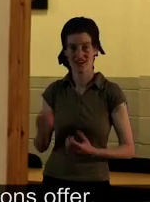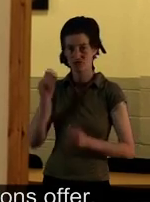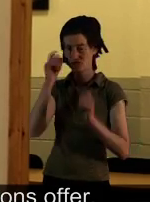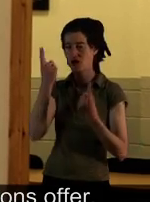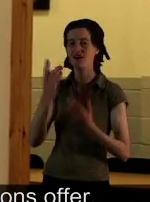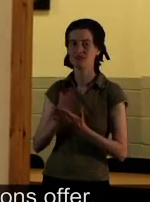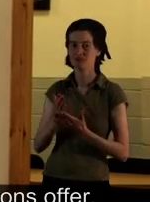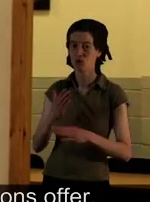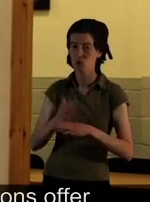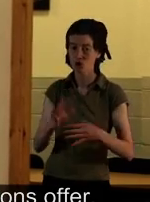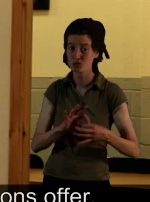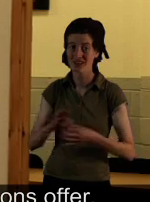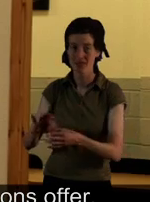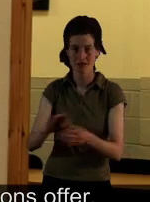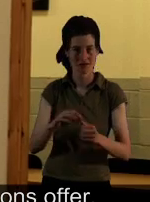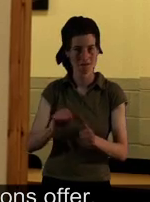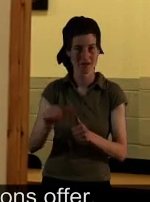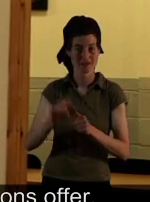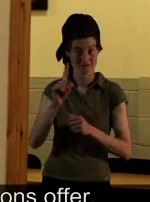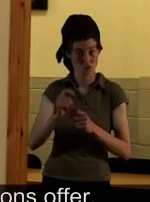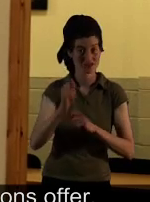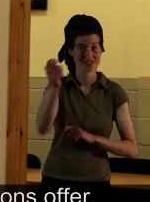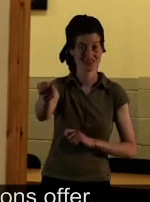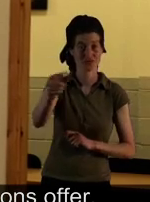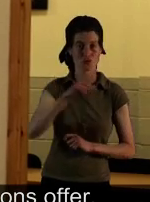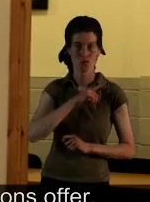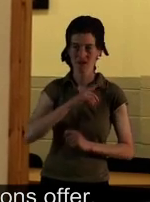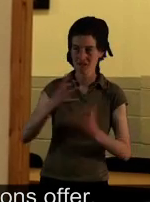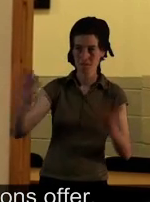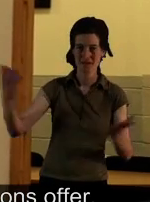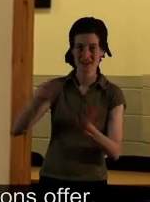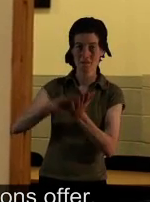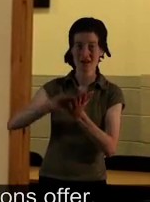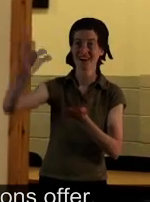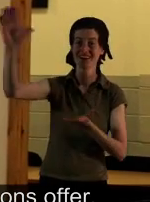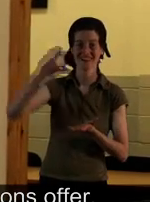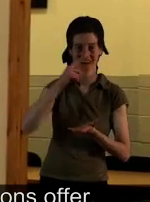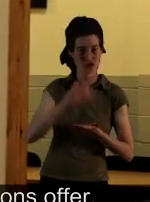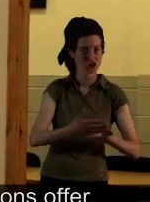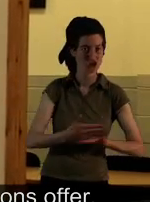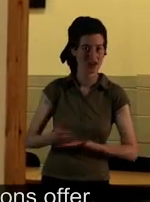you can work with the skills that other organisations offer. And I think again that was